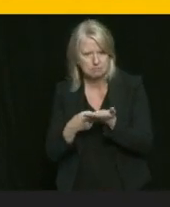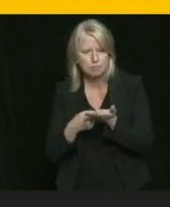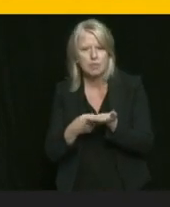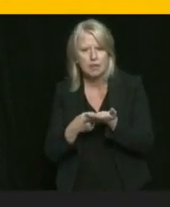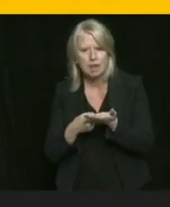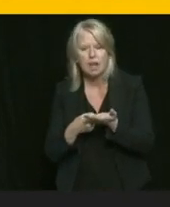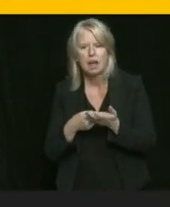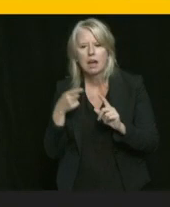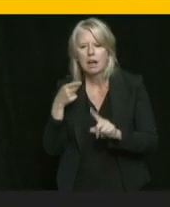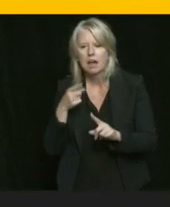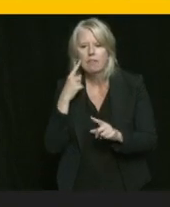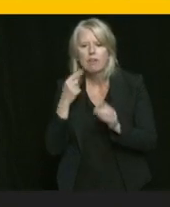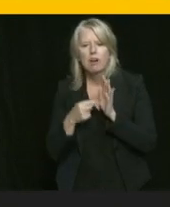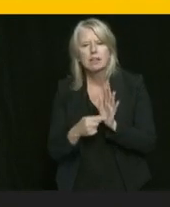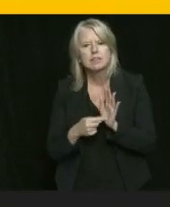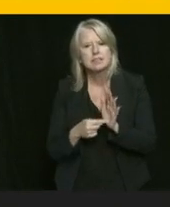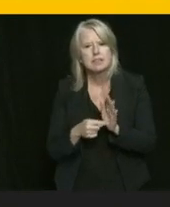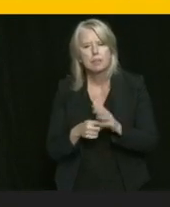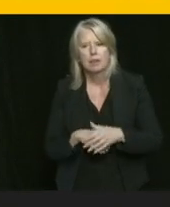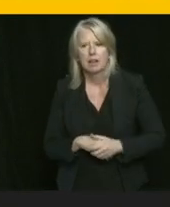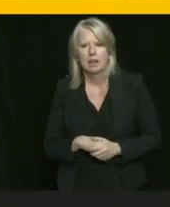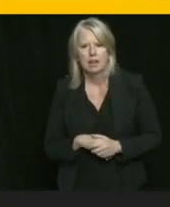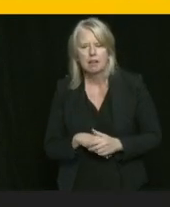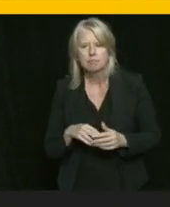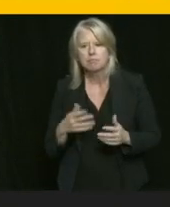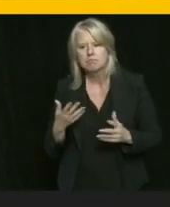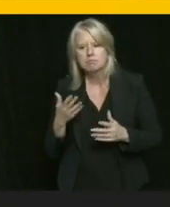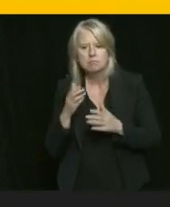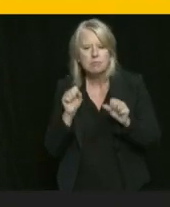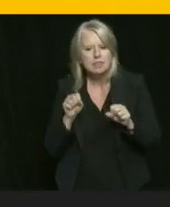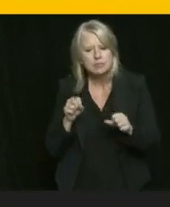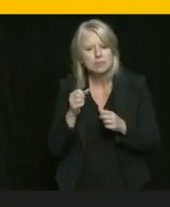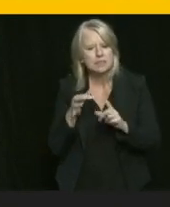for example, possible exceptions.